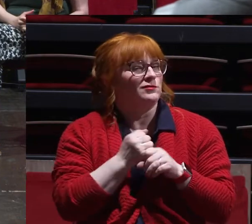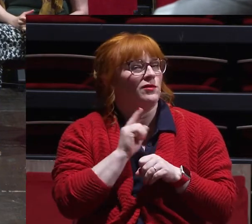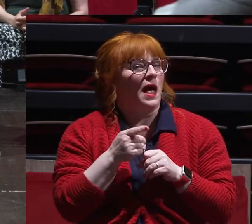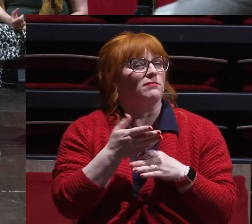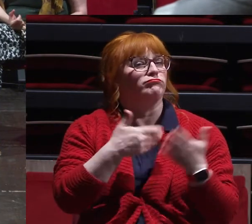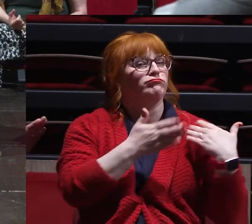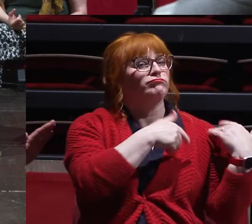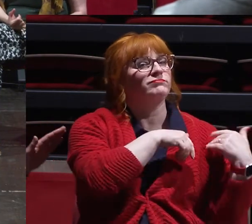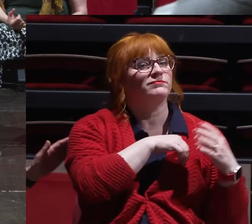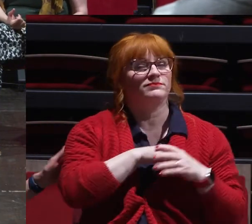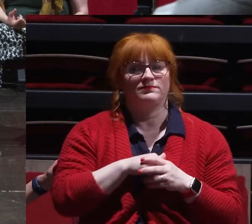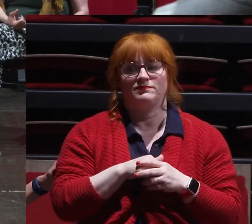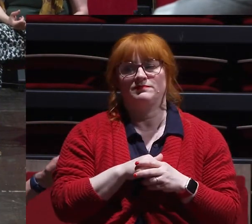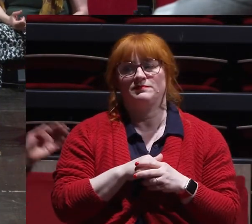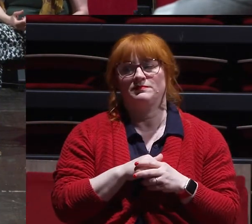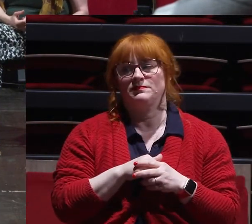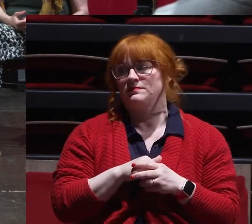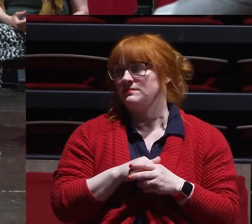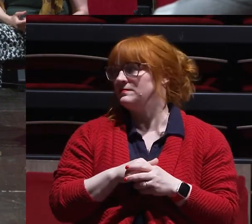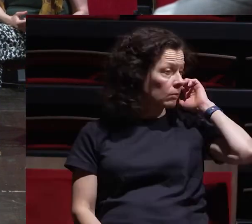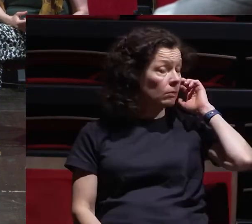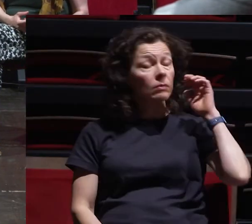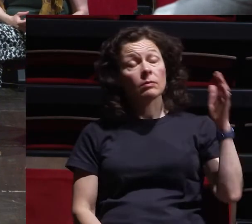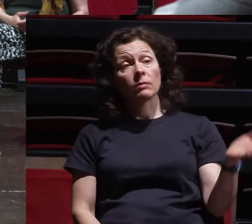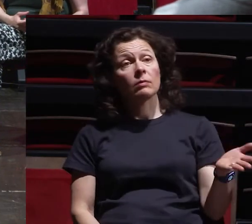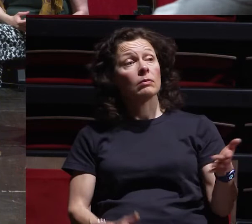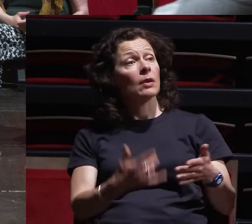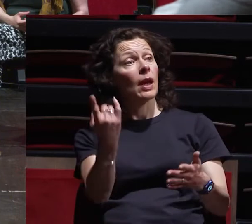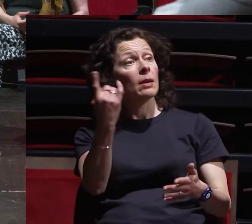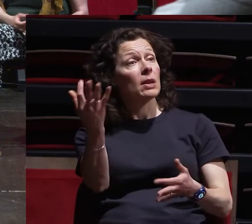that's really borne out to be true in the past. Yeah.